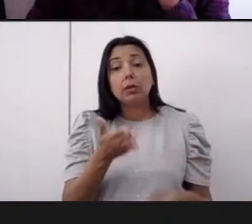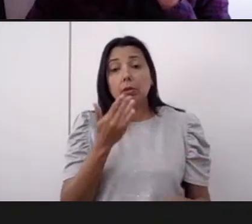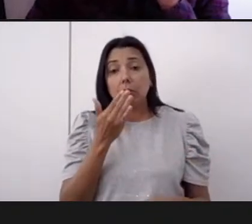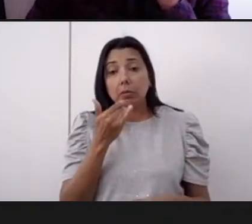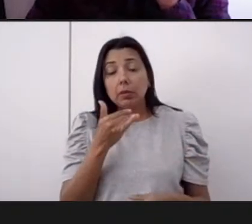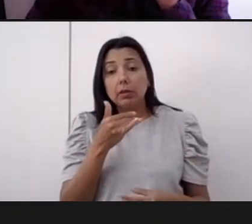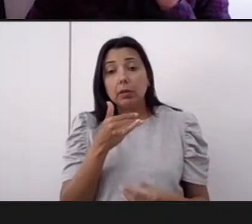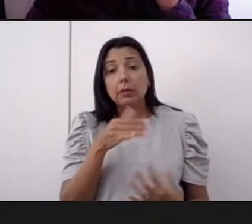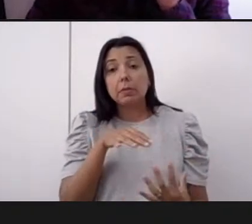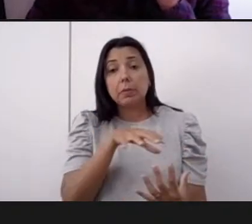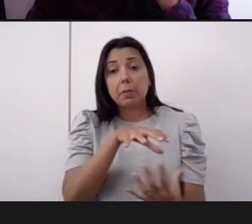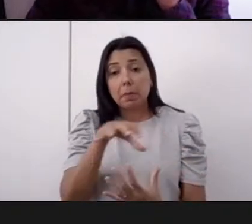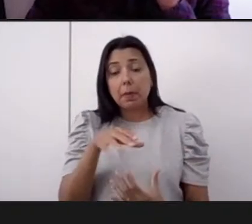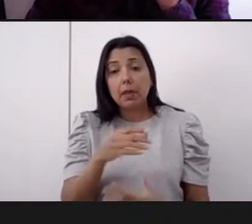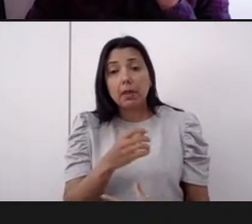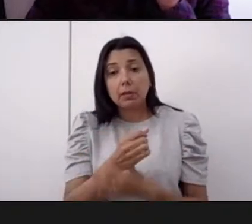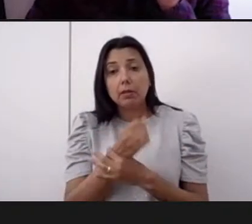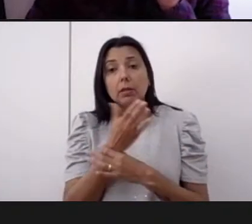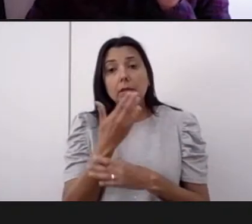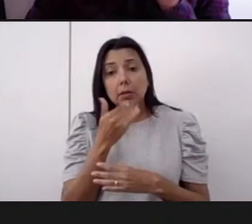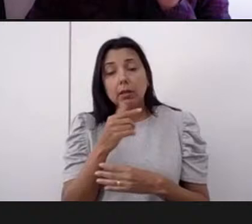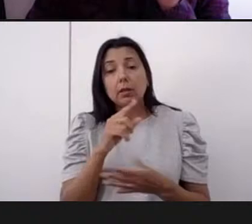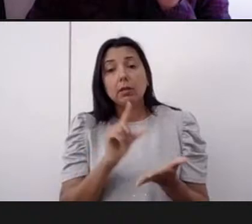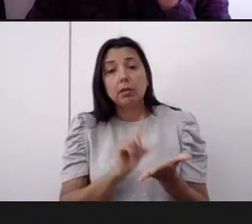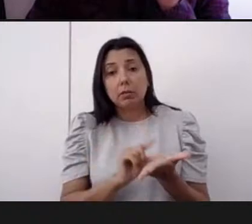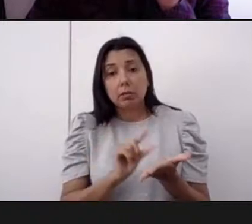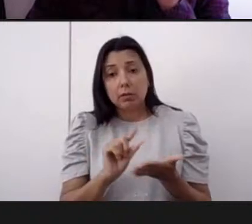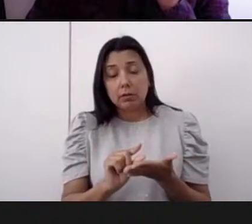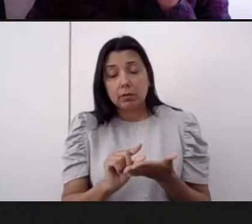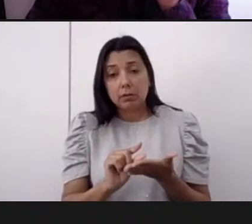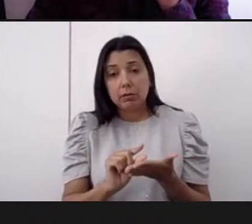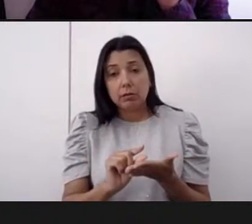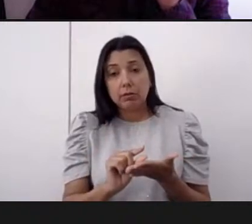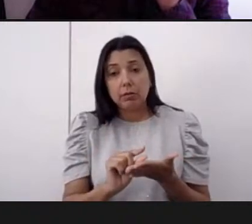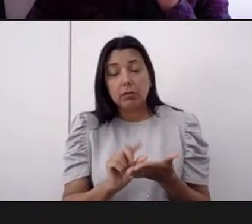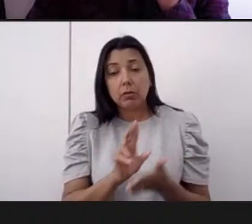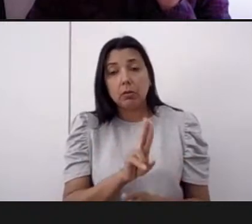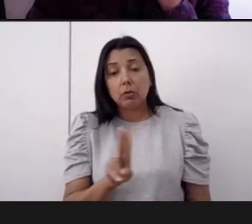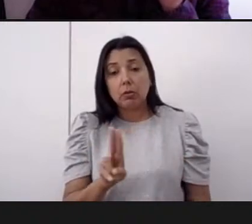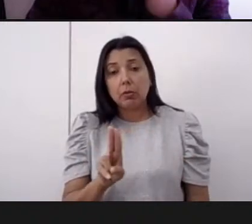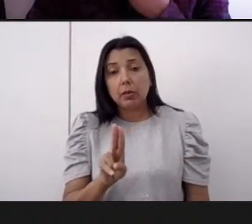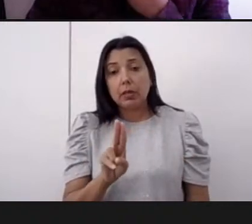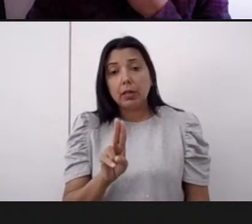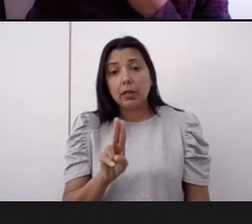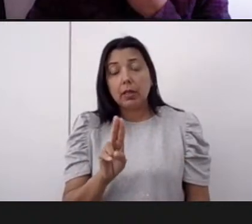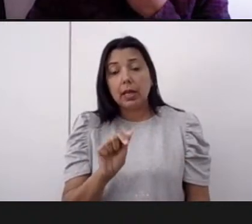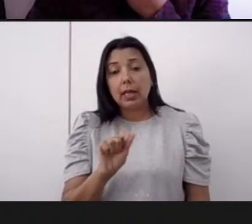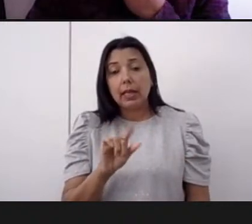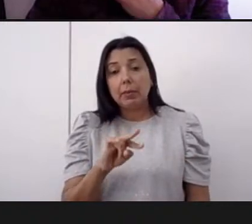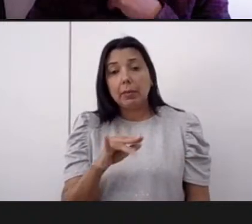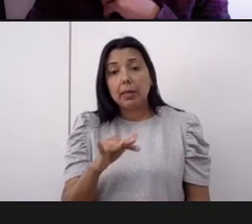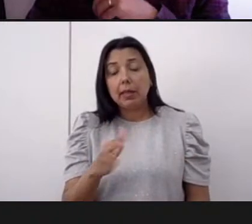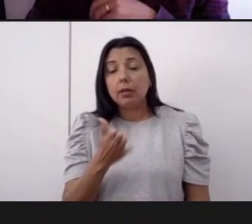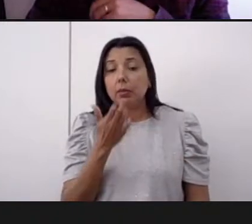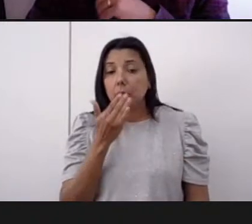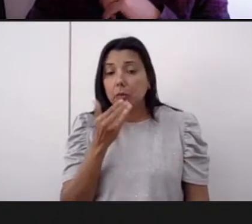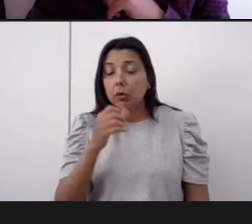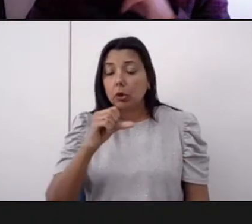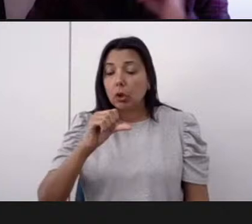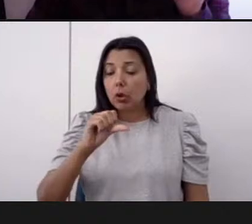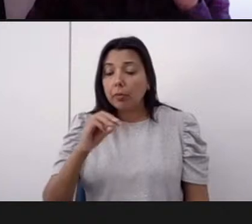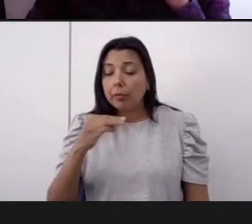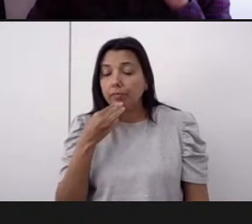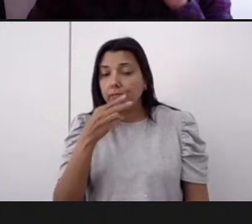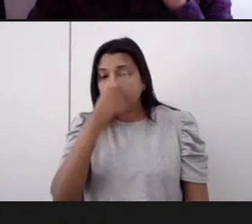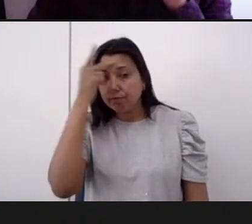Public Policy. It's called Feeding 9 Billion People, and it's about how